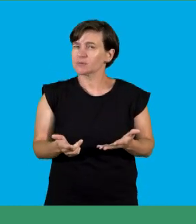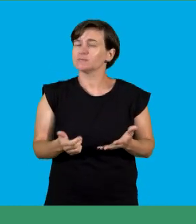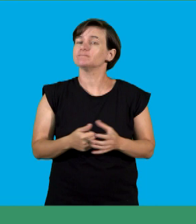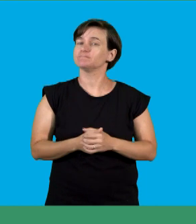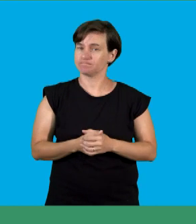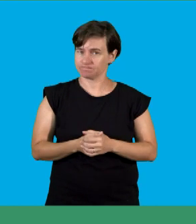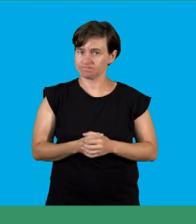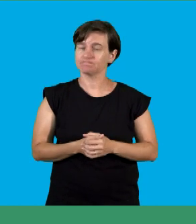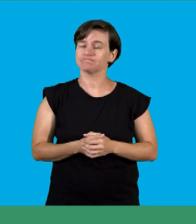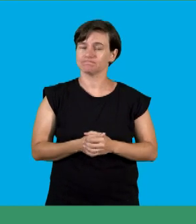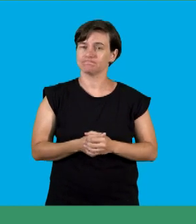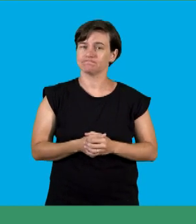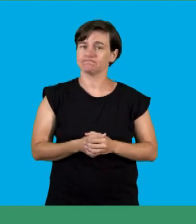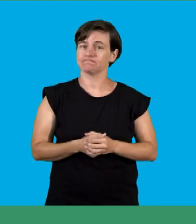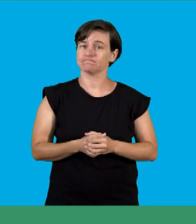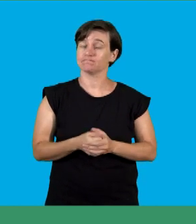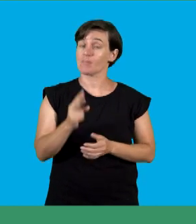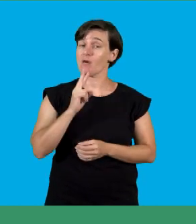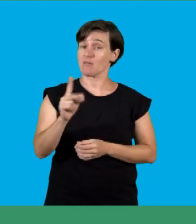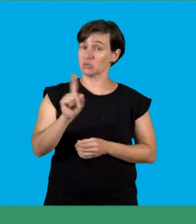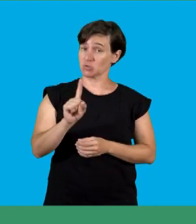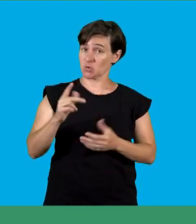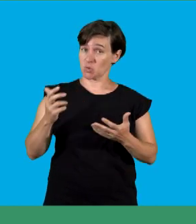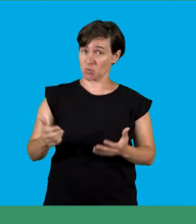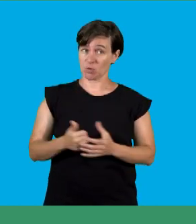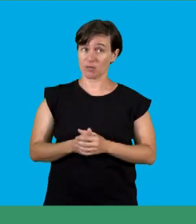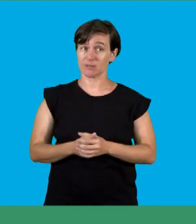Now we've got an answer. The first one, we say now,